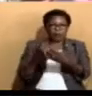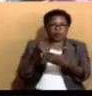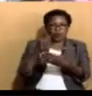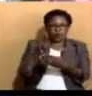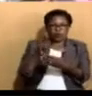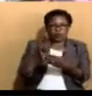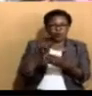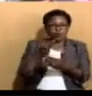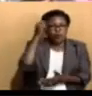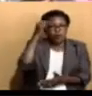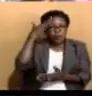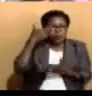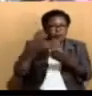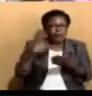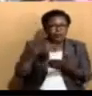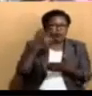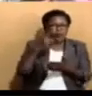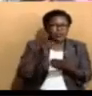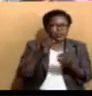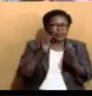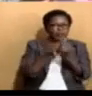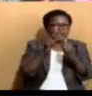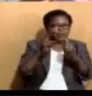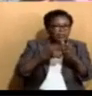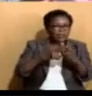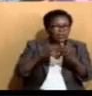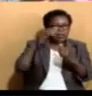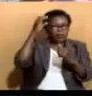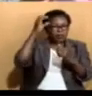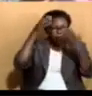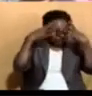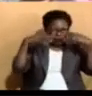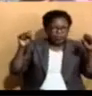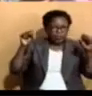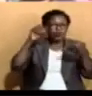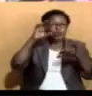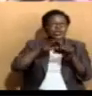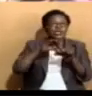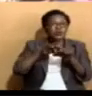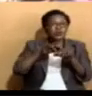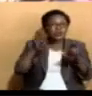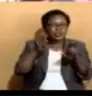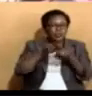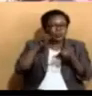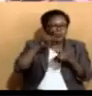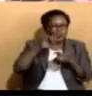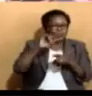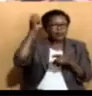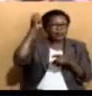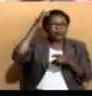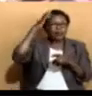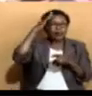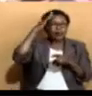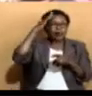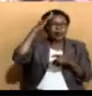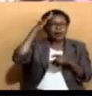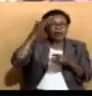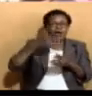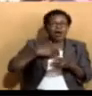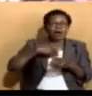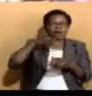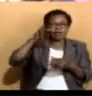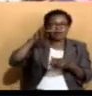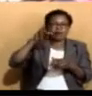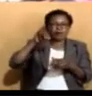will recall the 2017 presidential election. And you will recall there was the minor